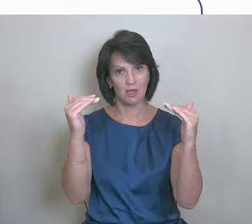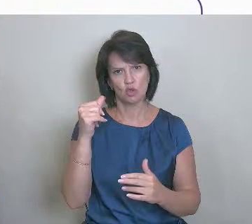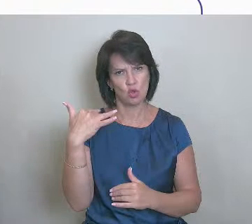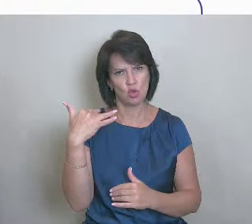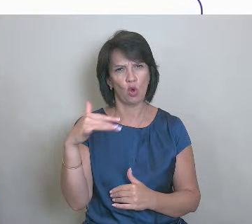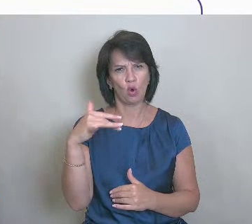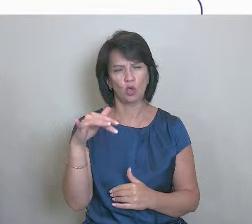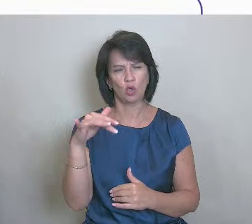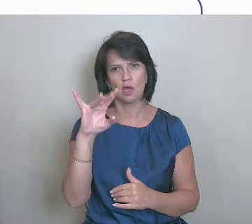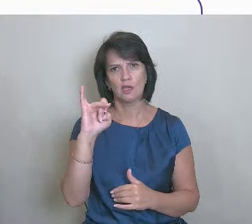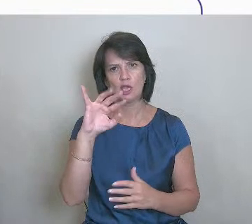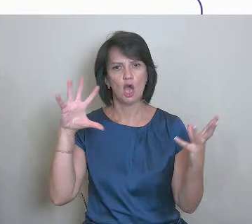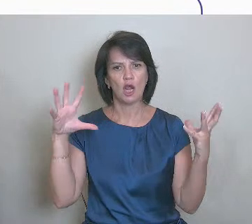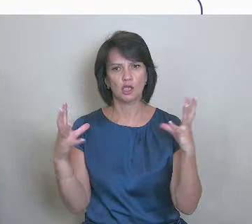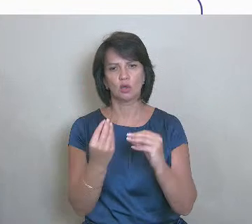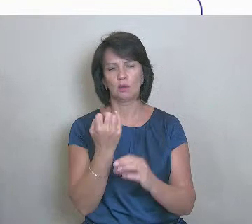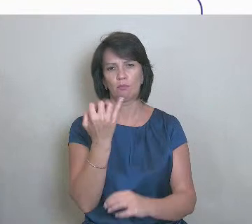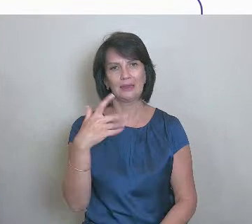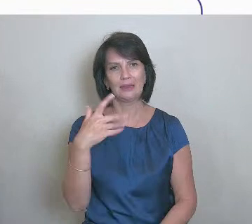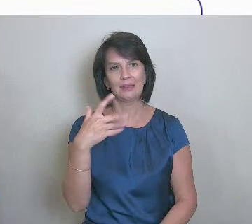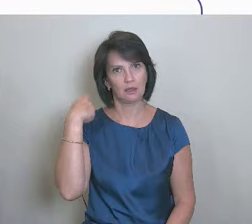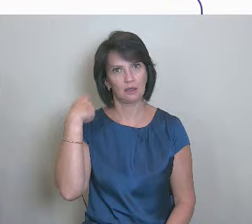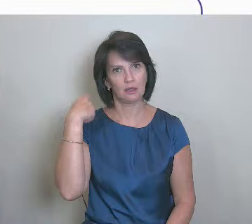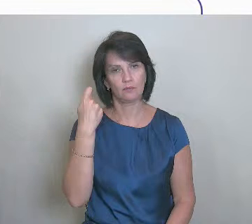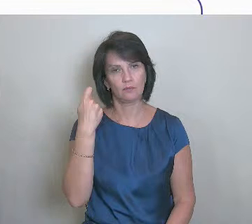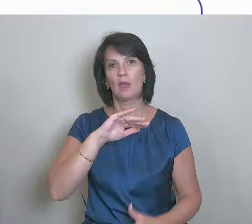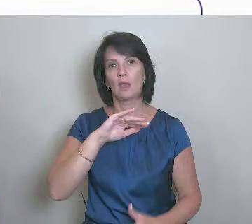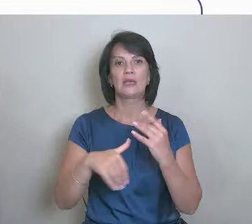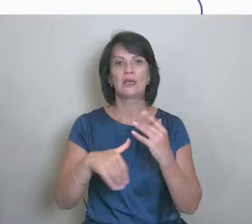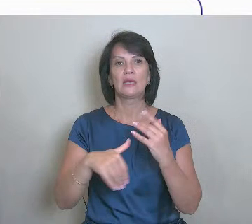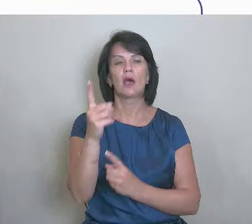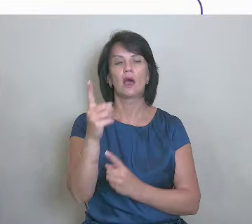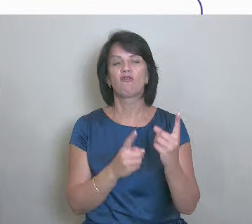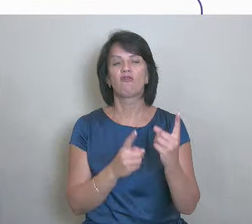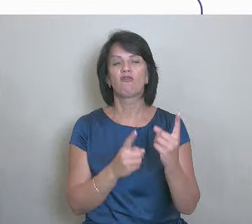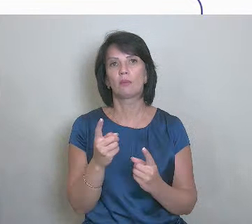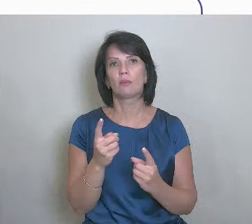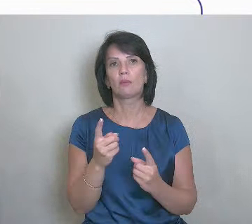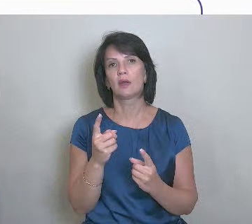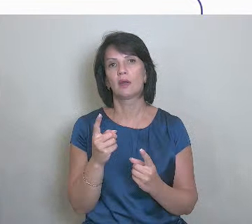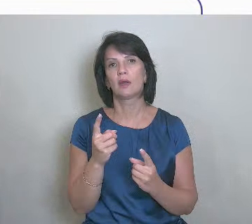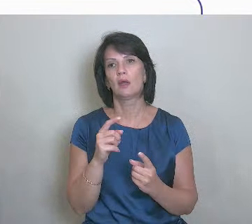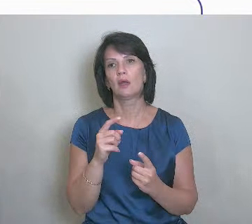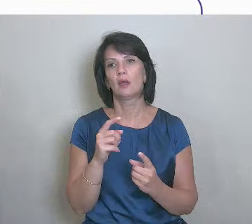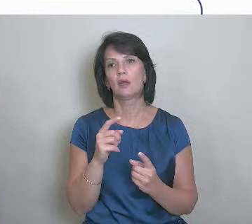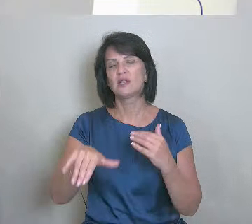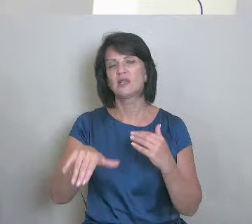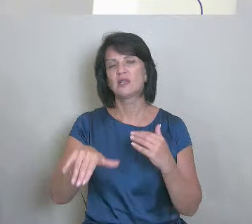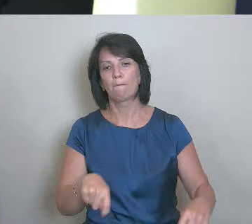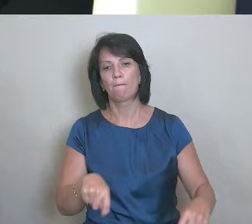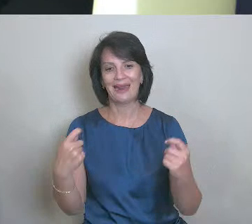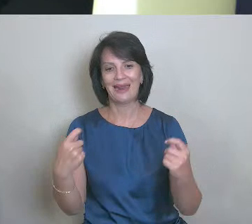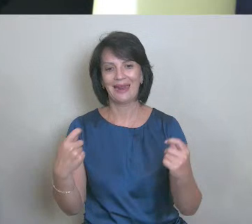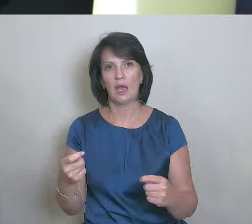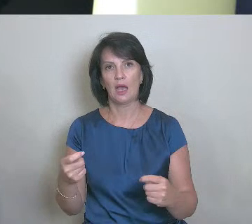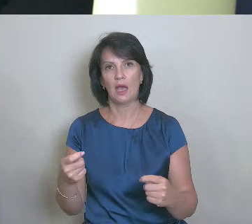is much higher than the results thereof in 2015 after the reform of the territorial